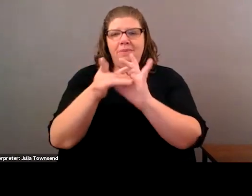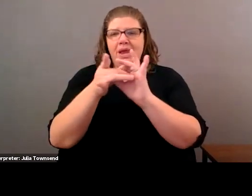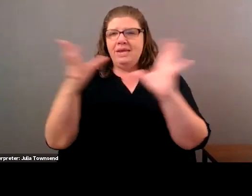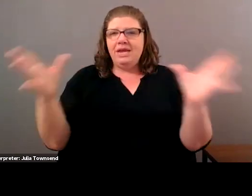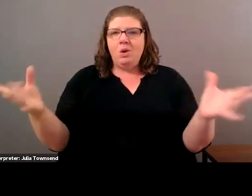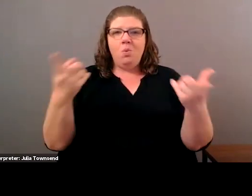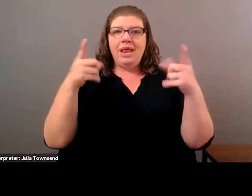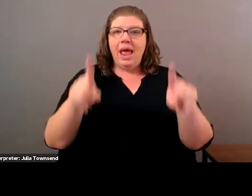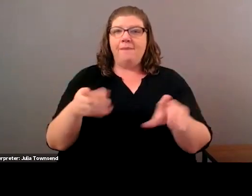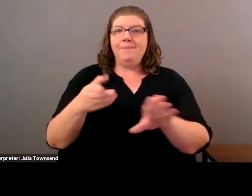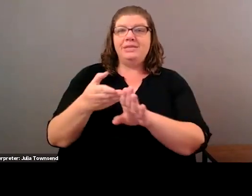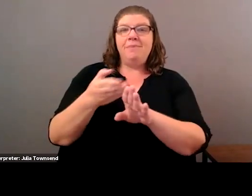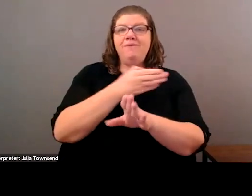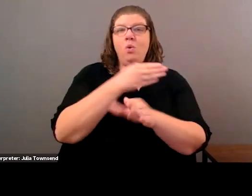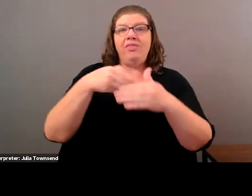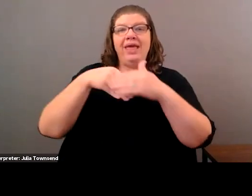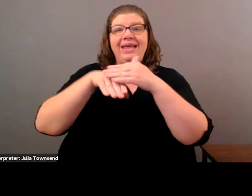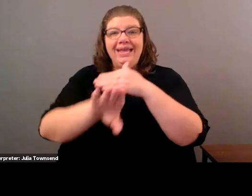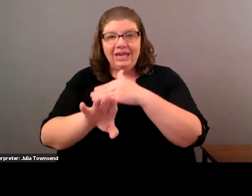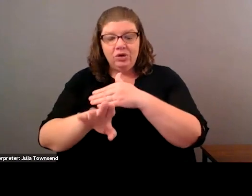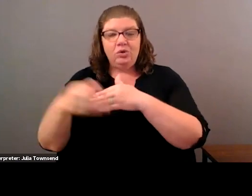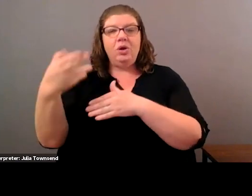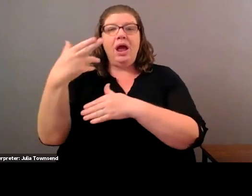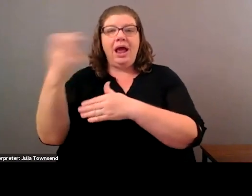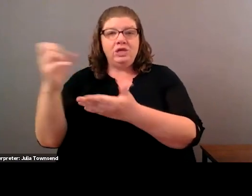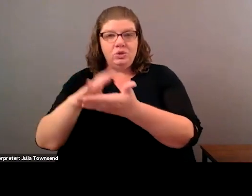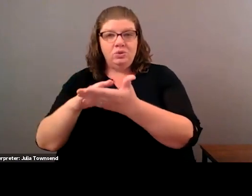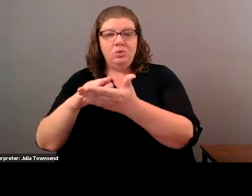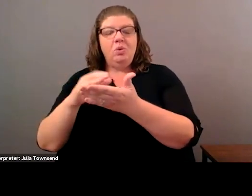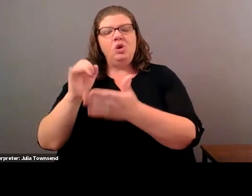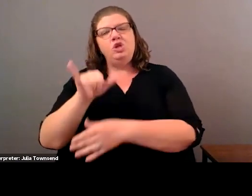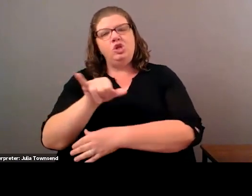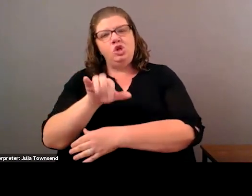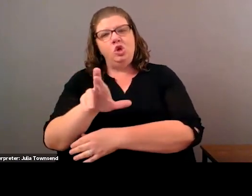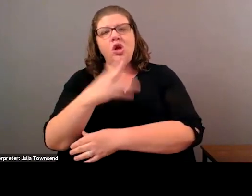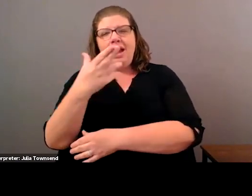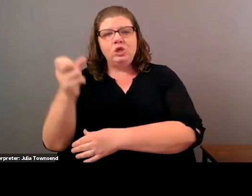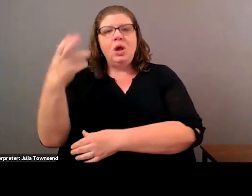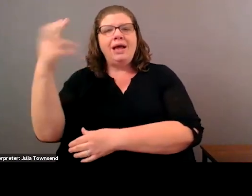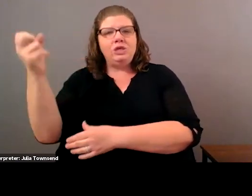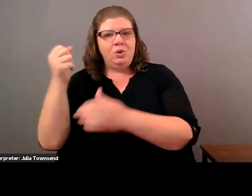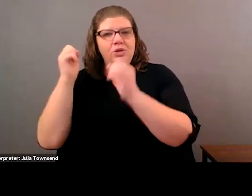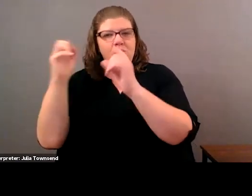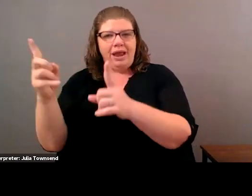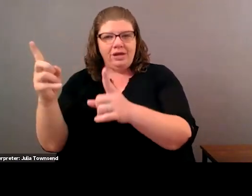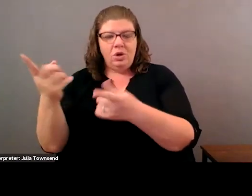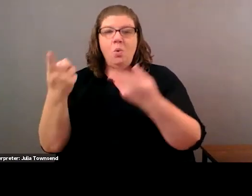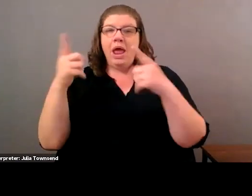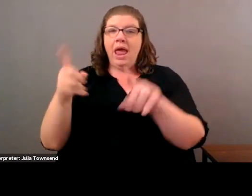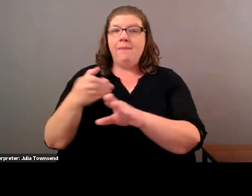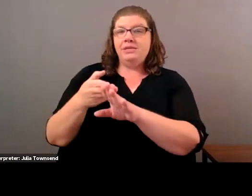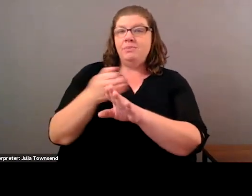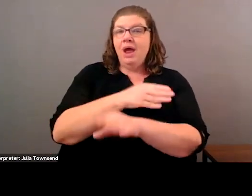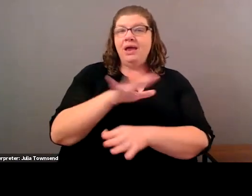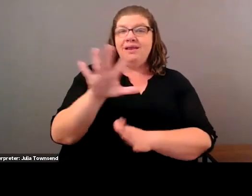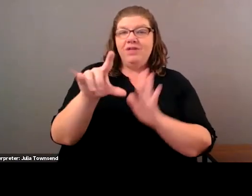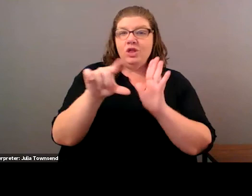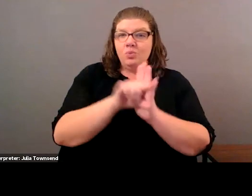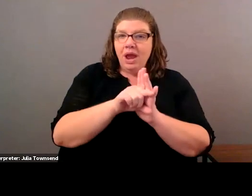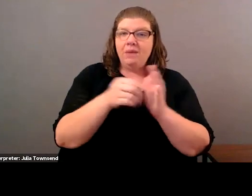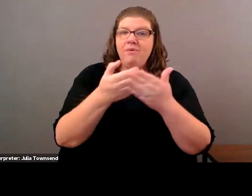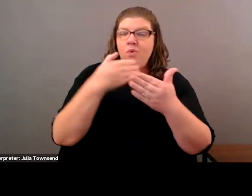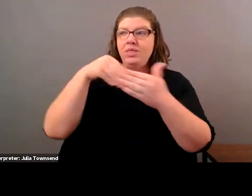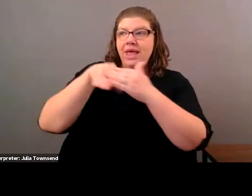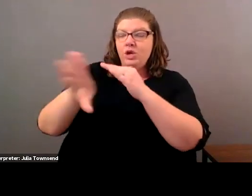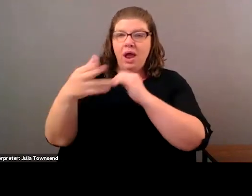happens before they enter secondary education to produce this outcome. What happens prior to 5th grade before entering high